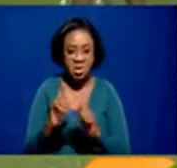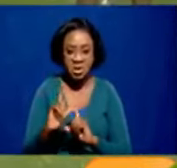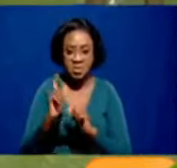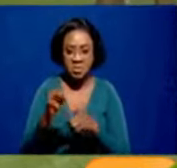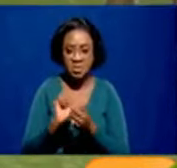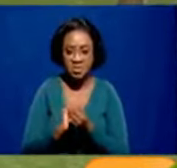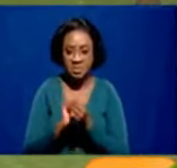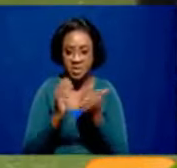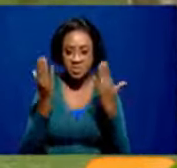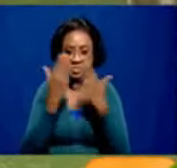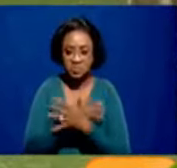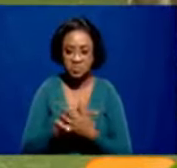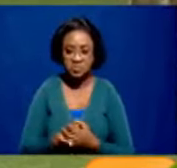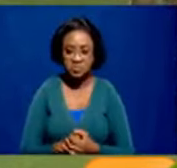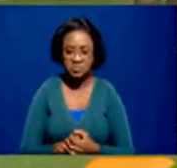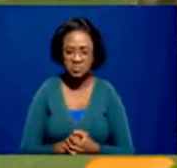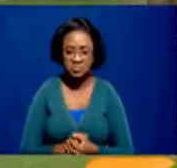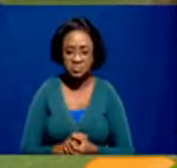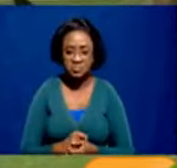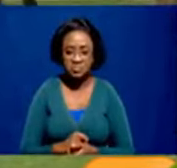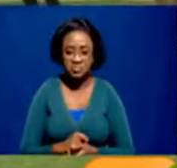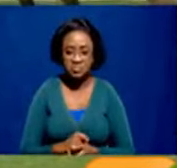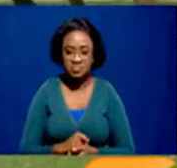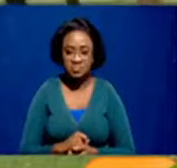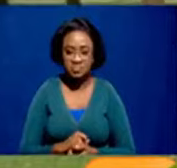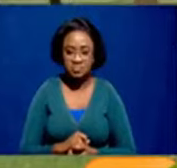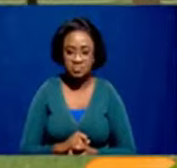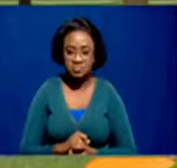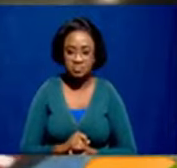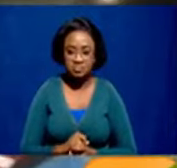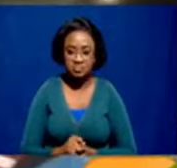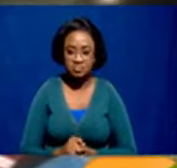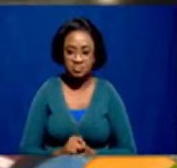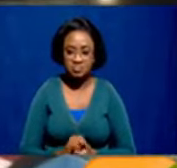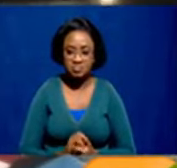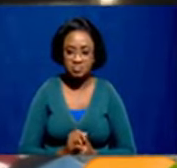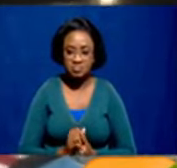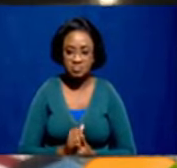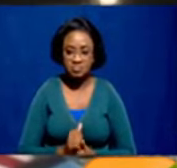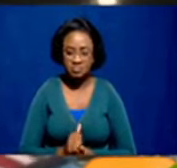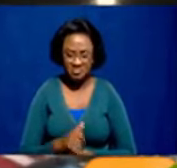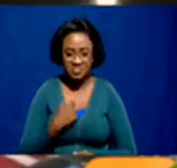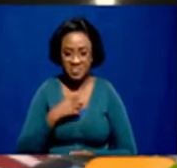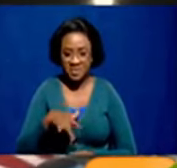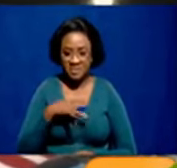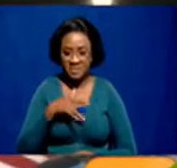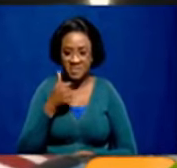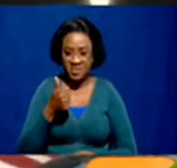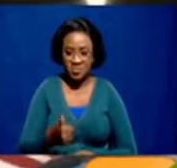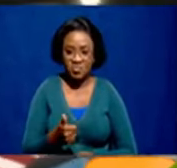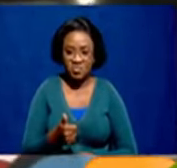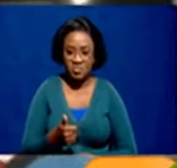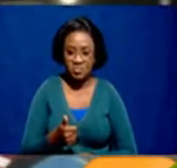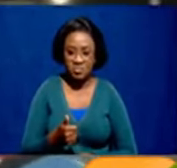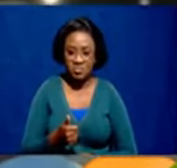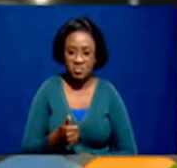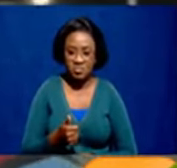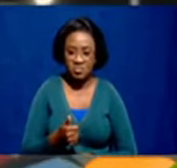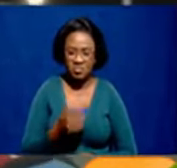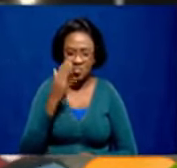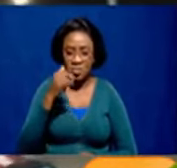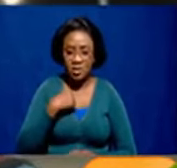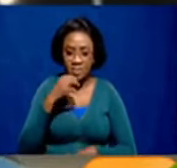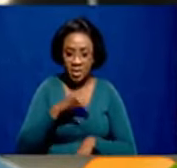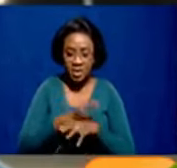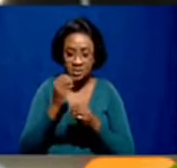on Friday night. He got the news while in training in Tarragona. I feel amazing because I've received the news even